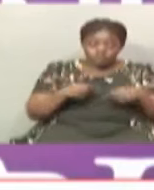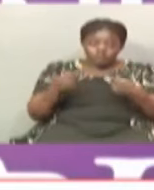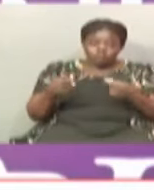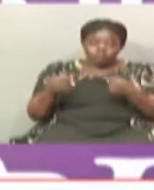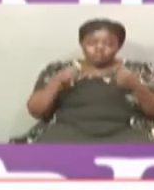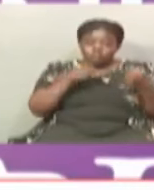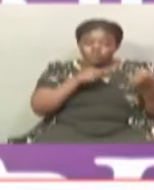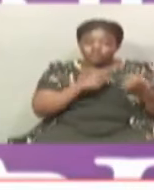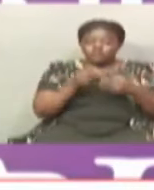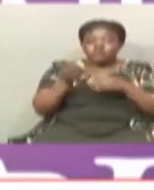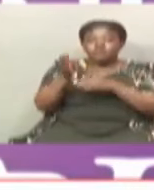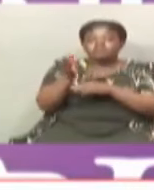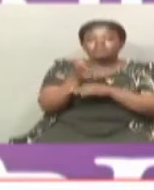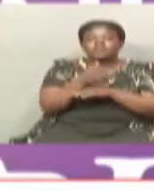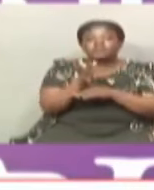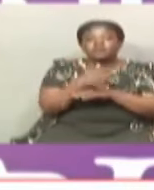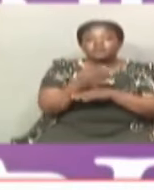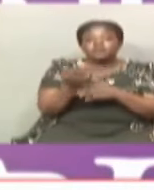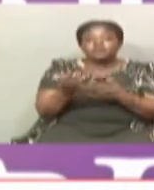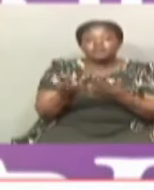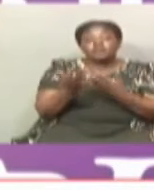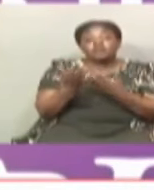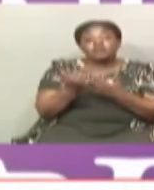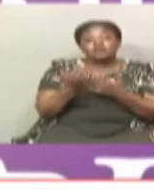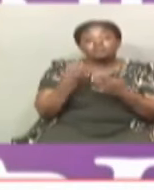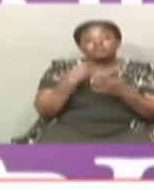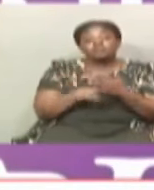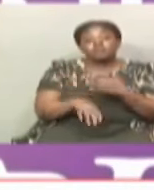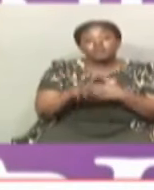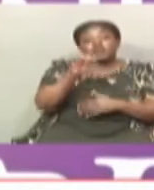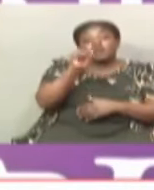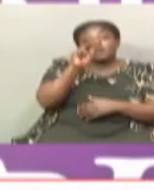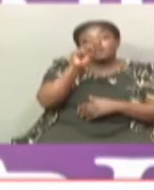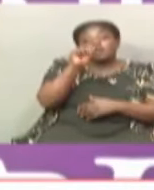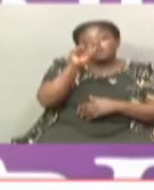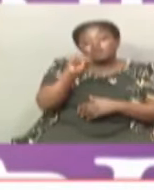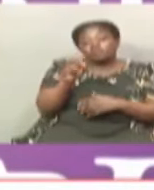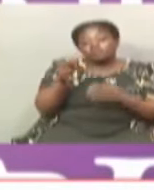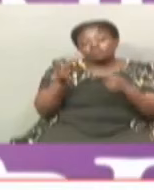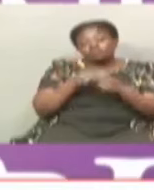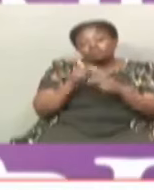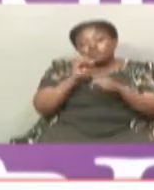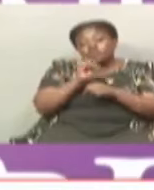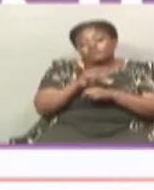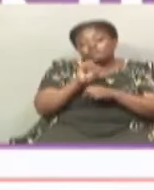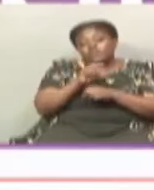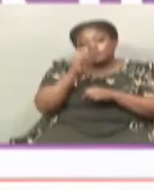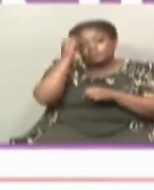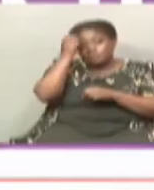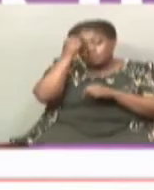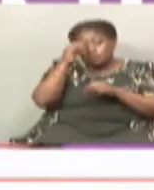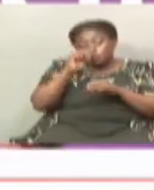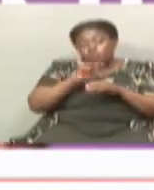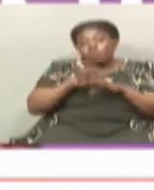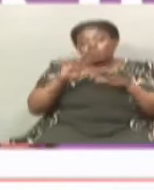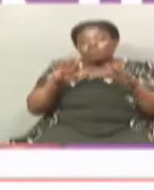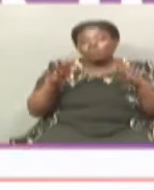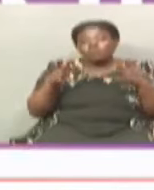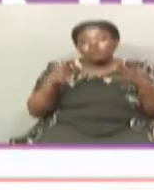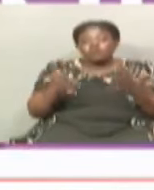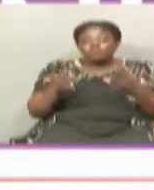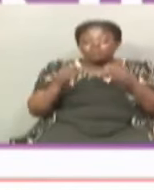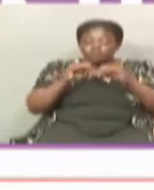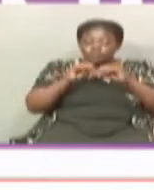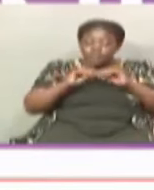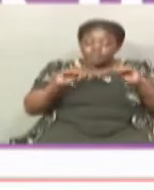at the ministry, and we expect the Attorney General soon to advise government on how we